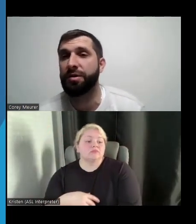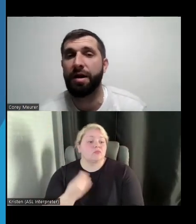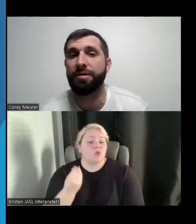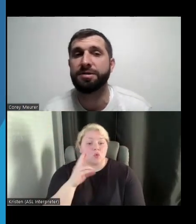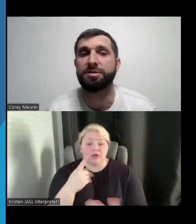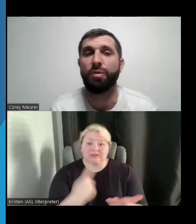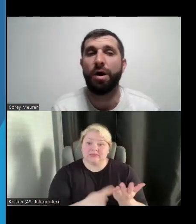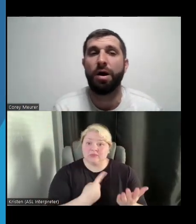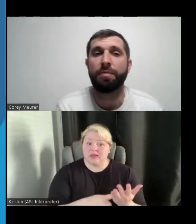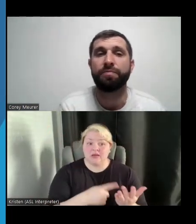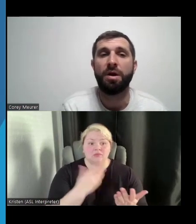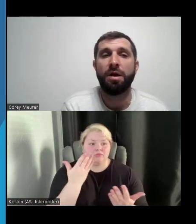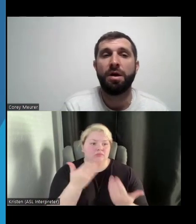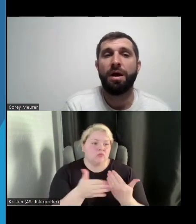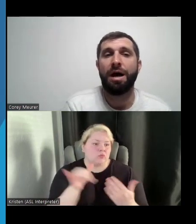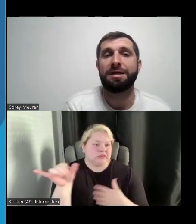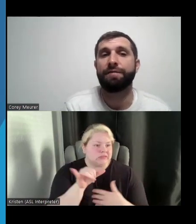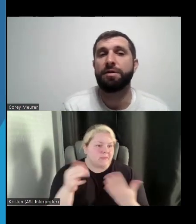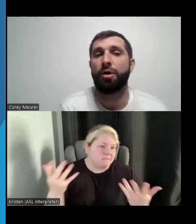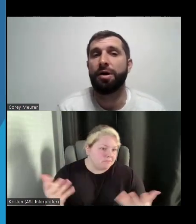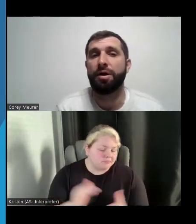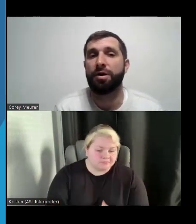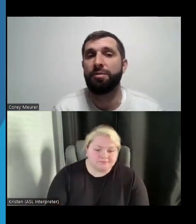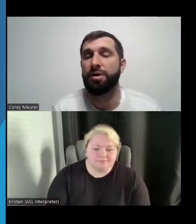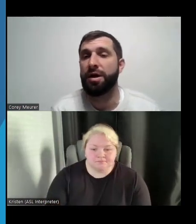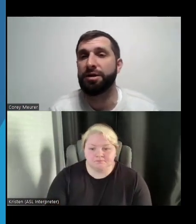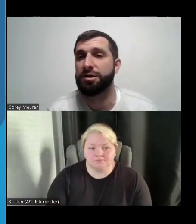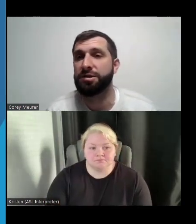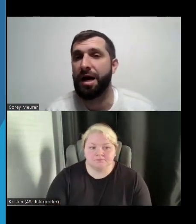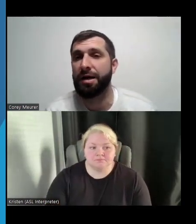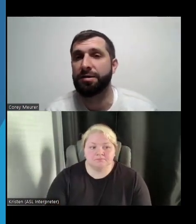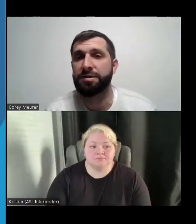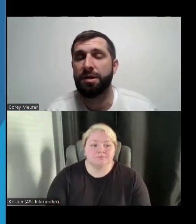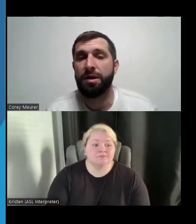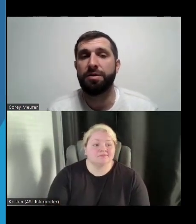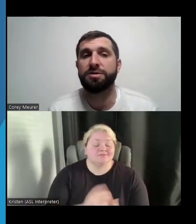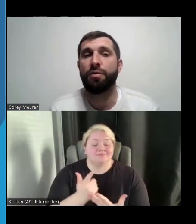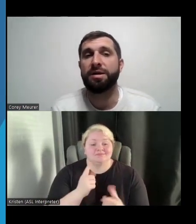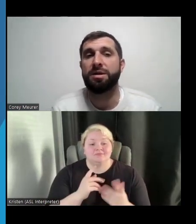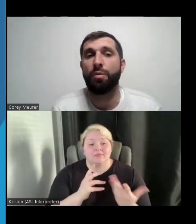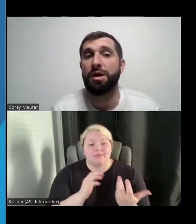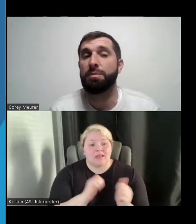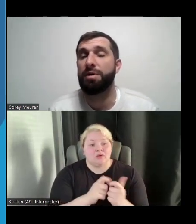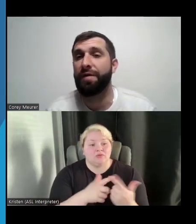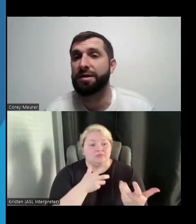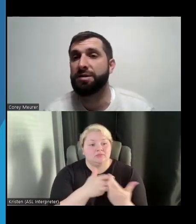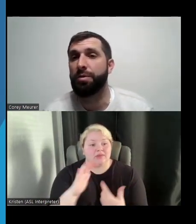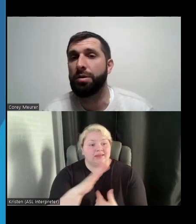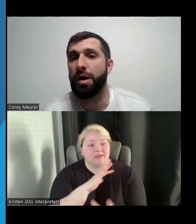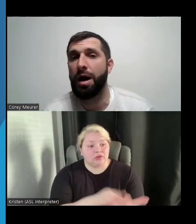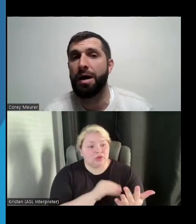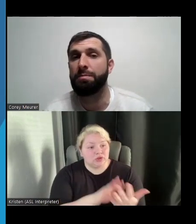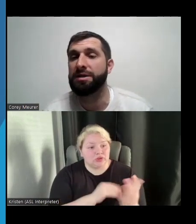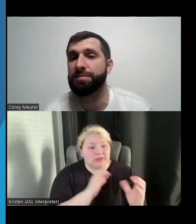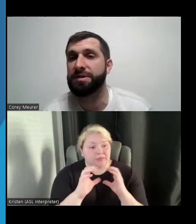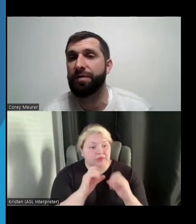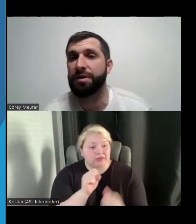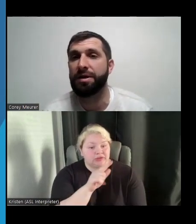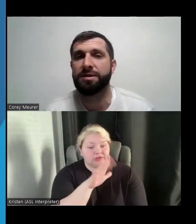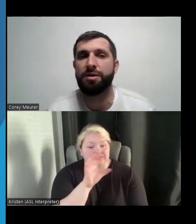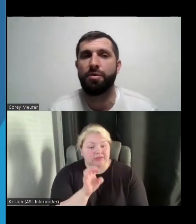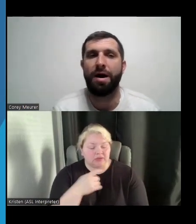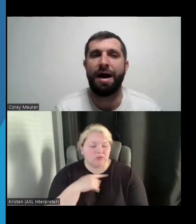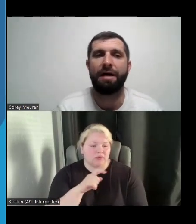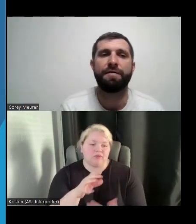similar in certain areas as well. Different learning or communication styles. These are ways that we can be flexible and meet